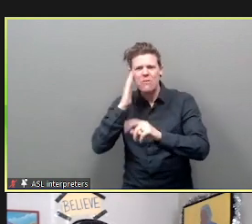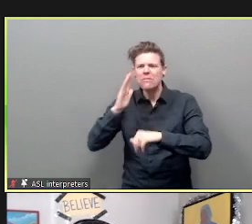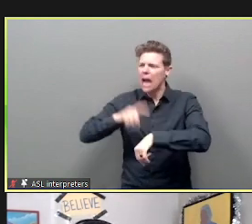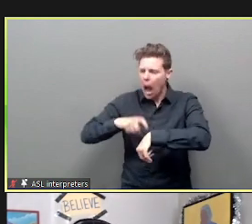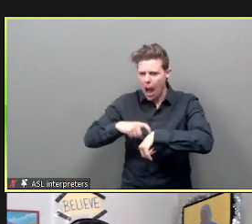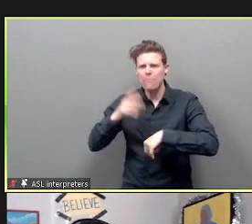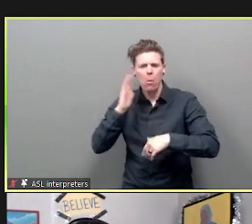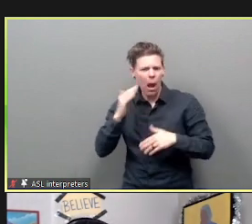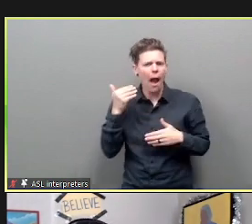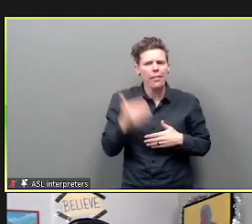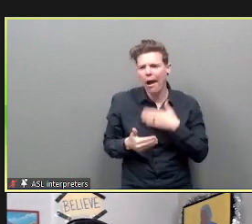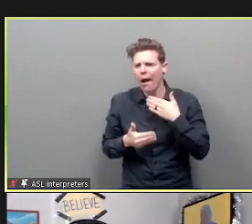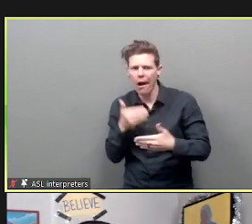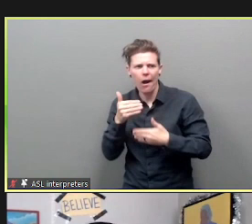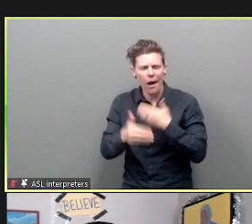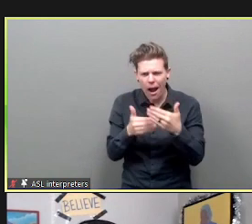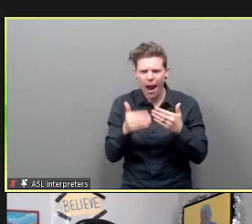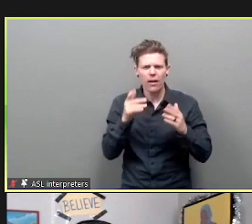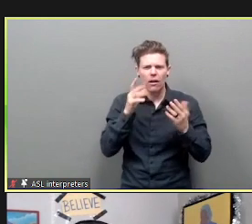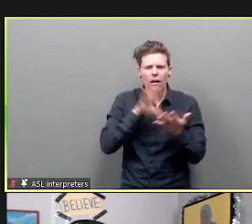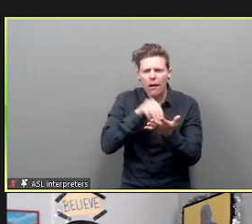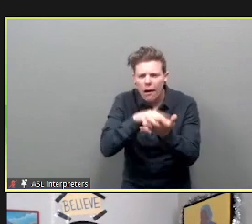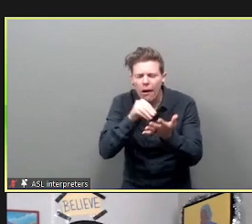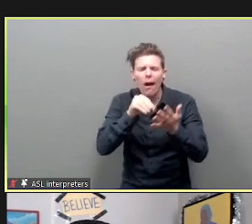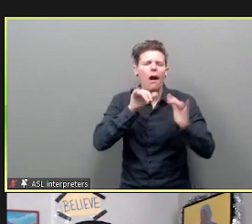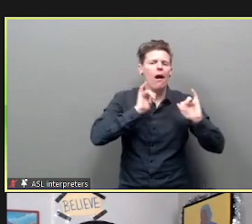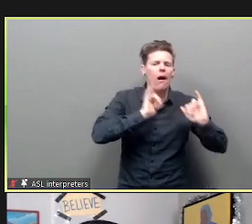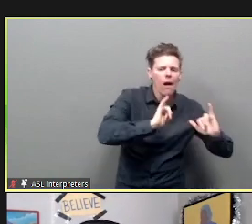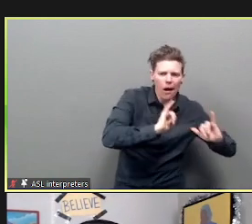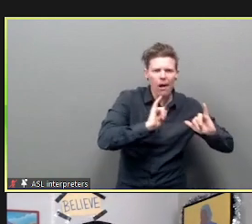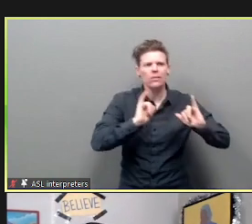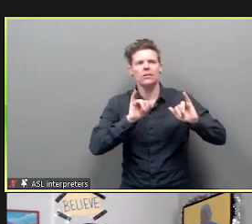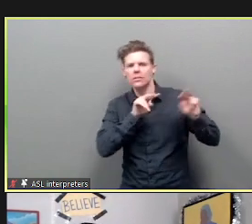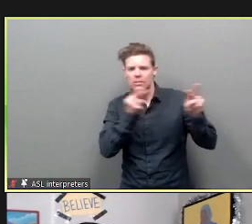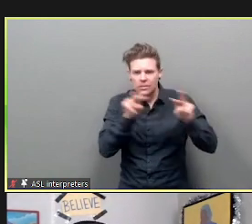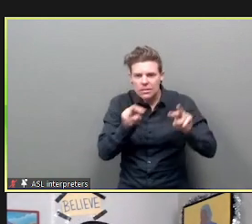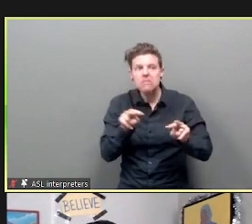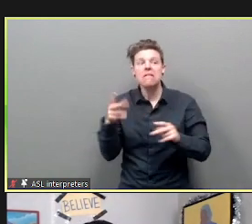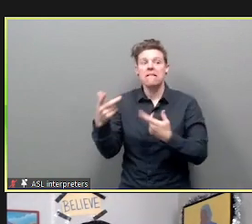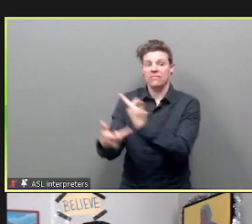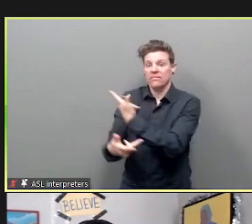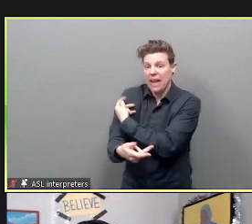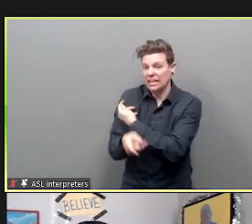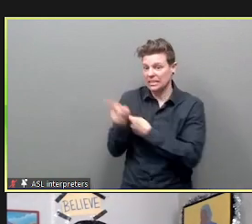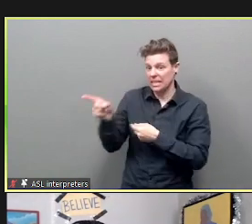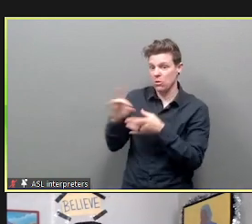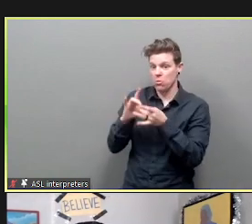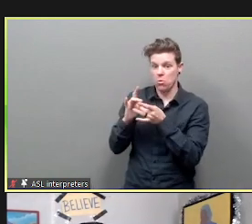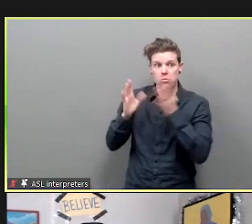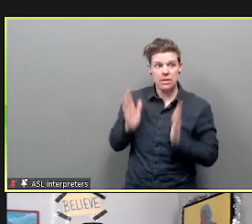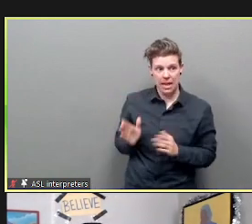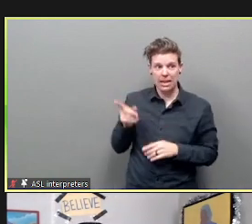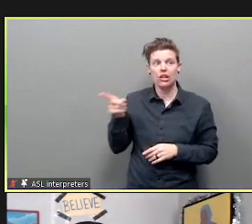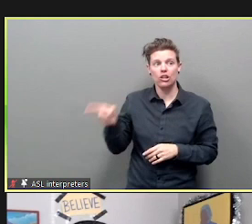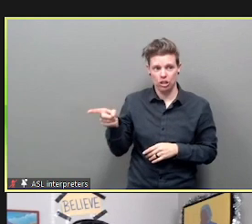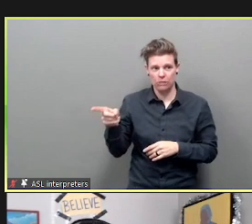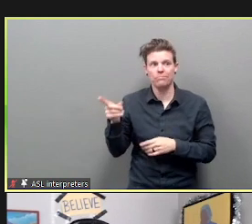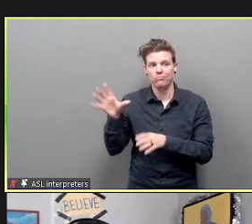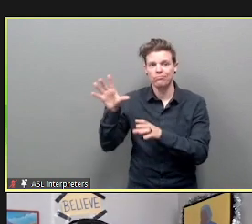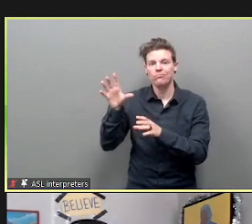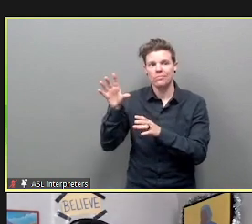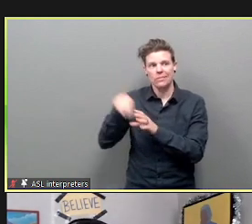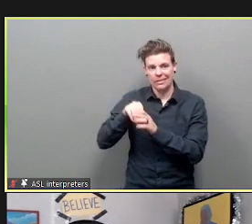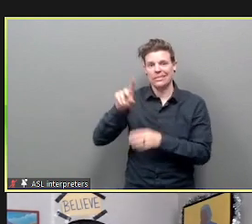coordinator, and the rest of our vaccine and testing team, including David here, to update this,